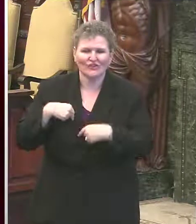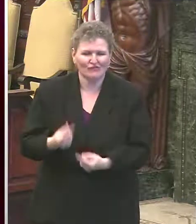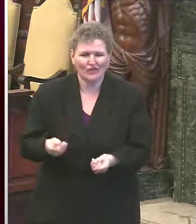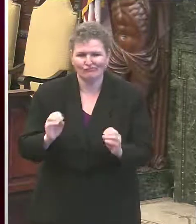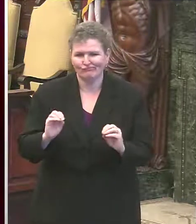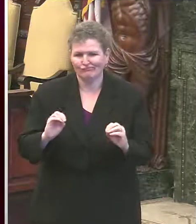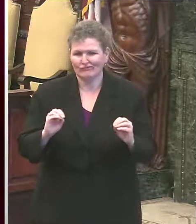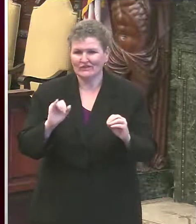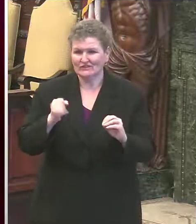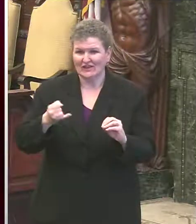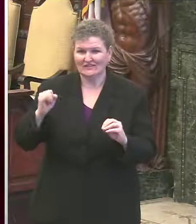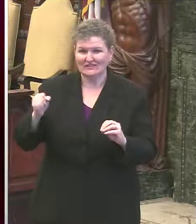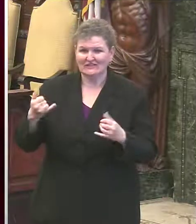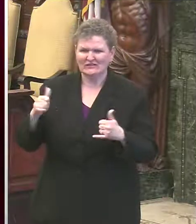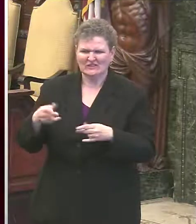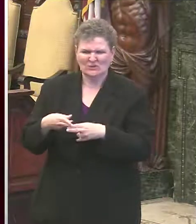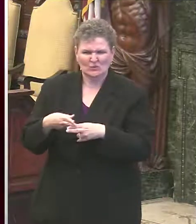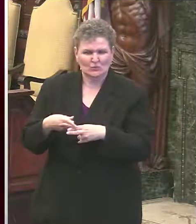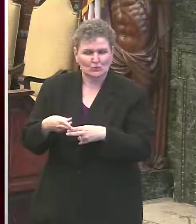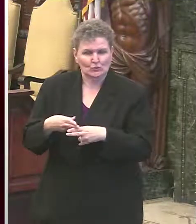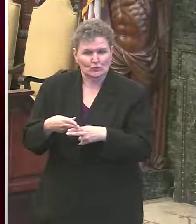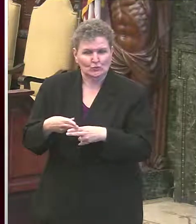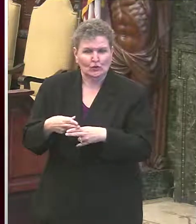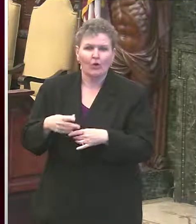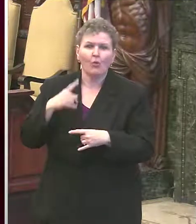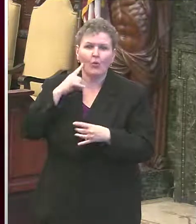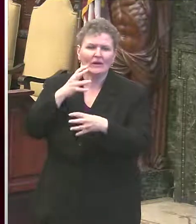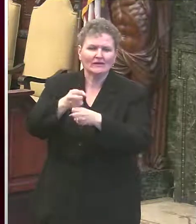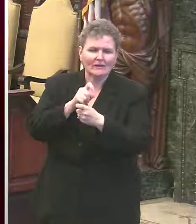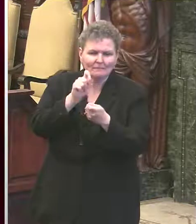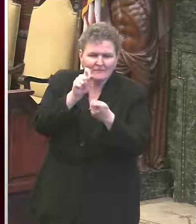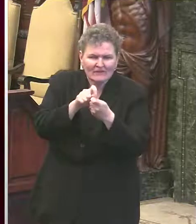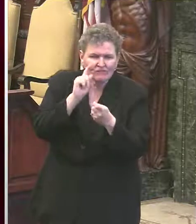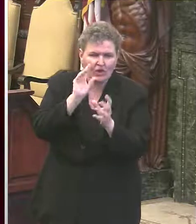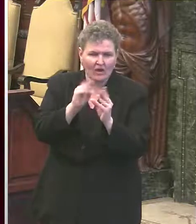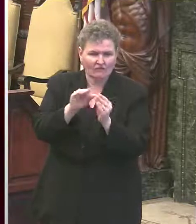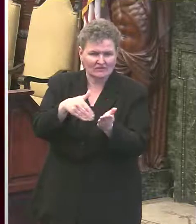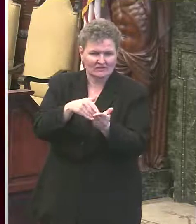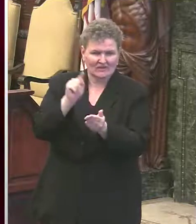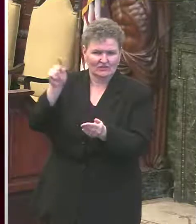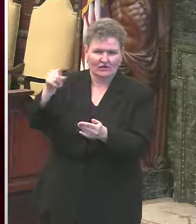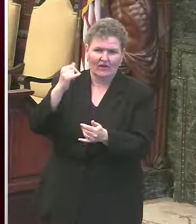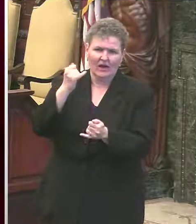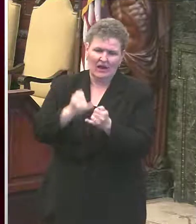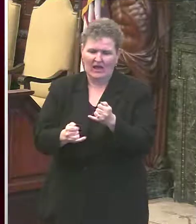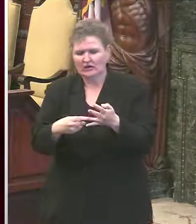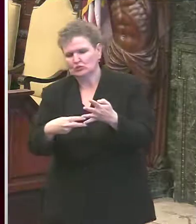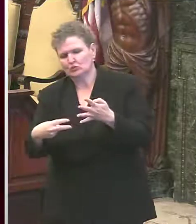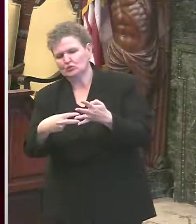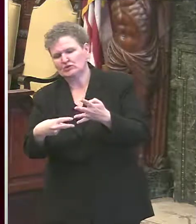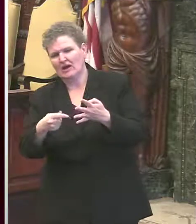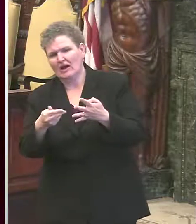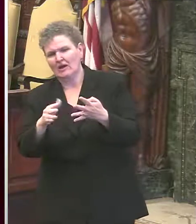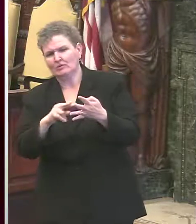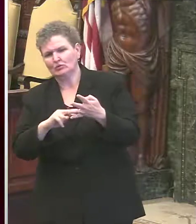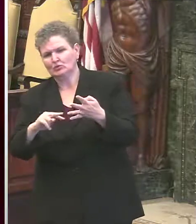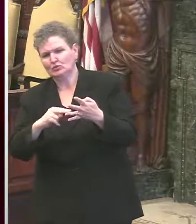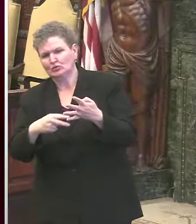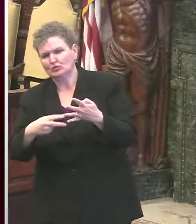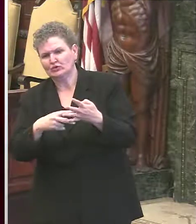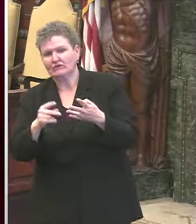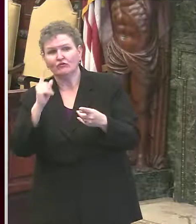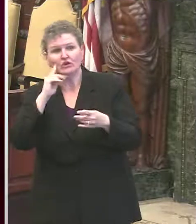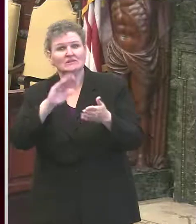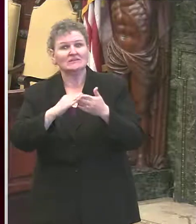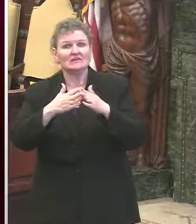vaccine, other than the vaccine that we would get specifically for the convention center. But as far as the city as a whole to distribute, we've been given no